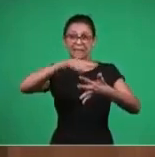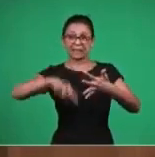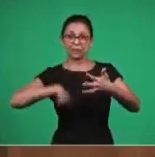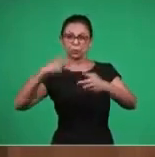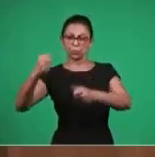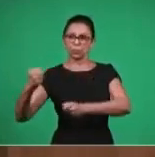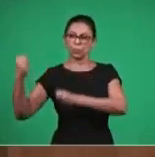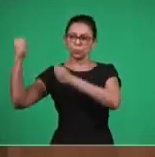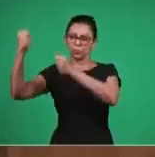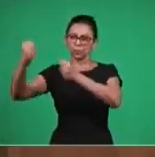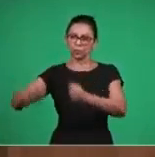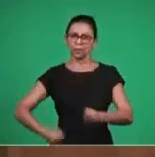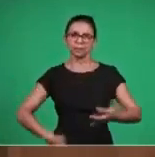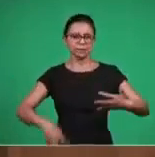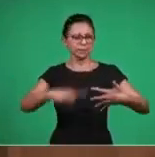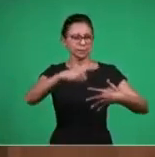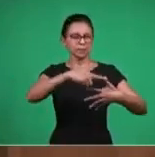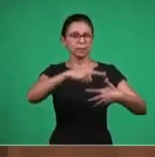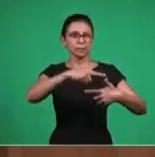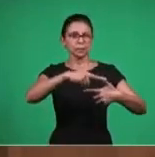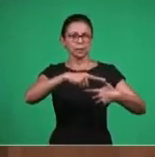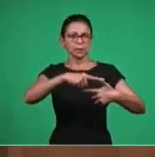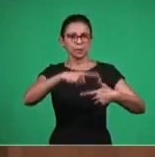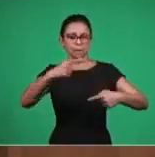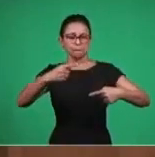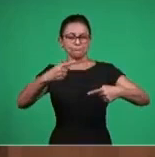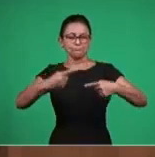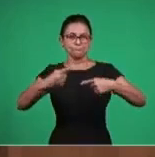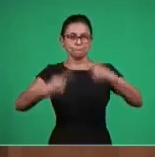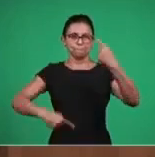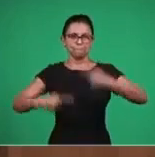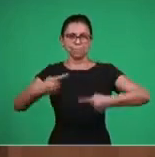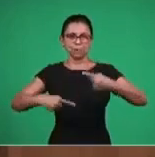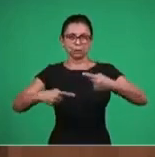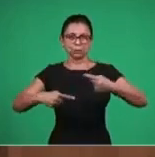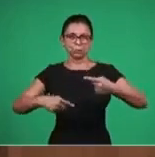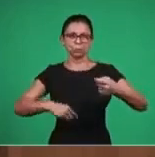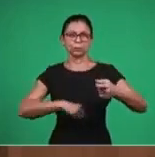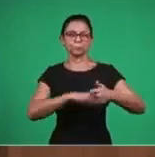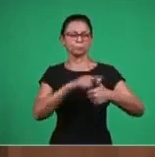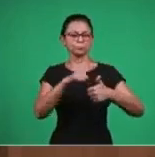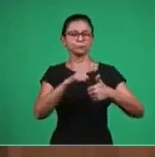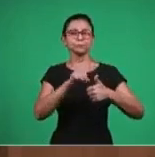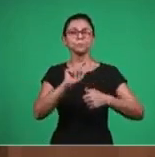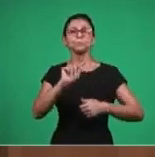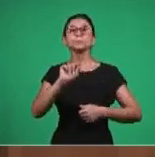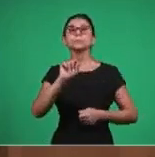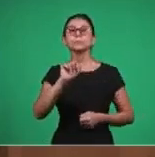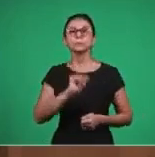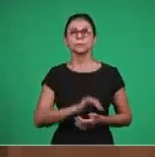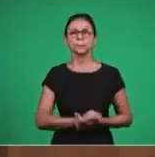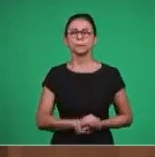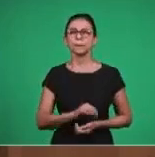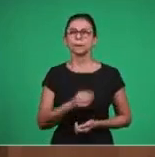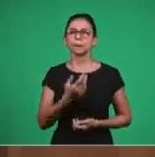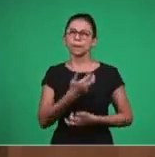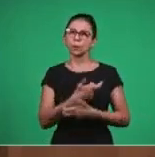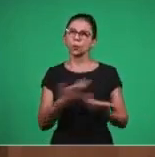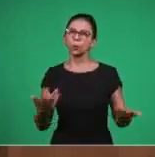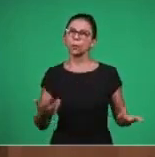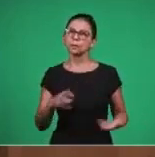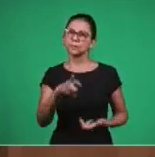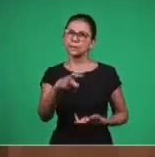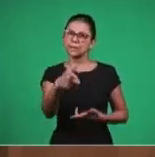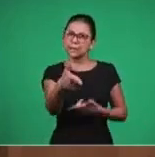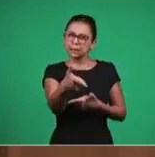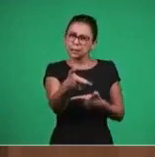I'm going to be a candidate because getting become a politician is sin. No, that's not it. Political power is